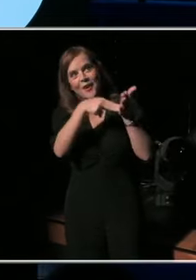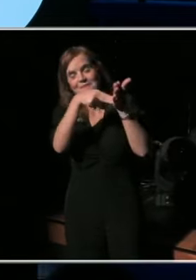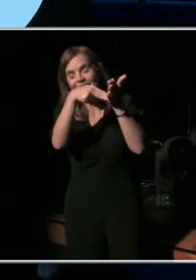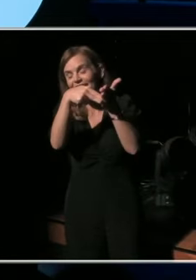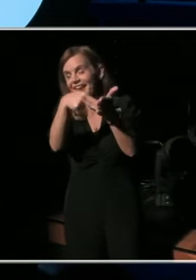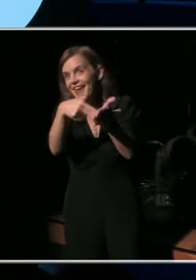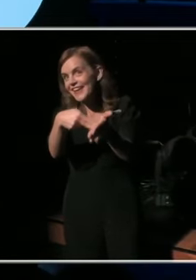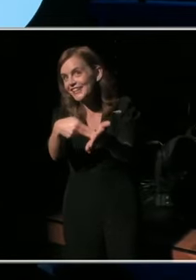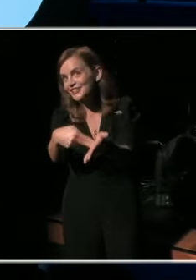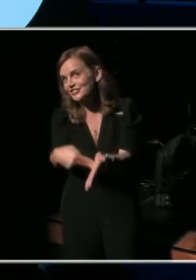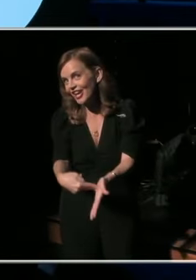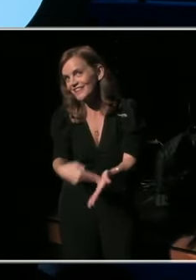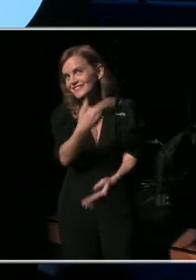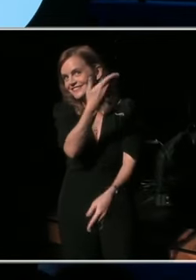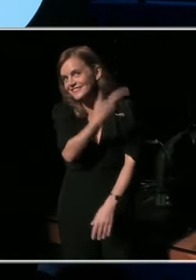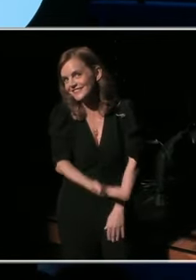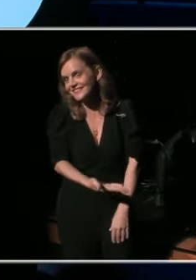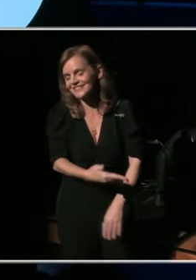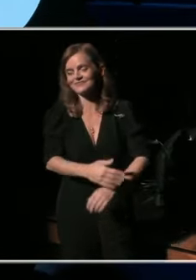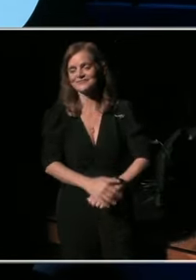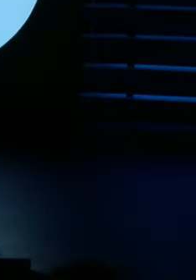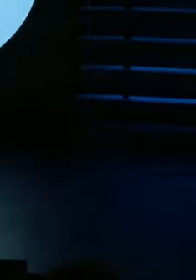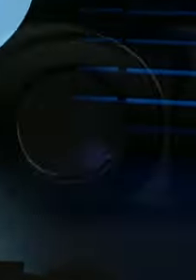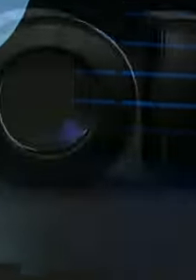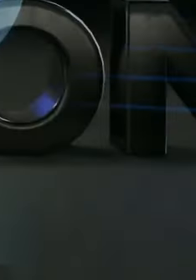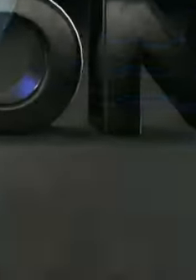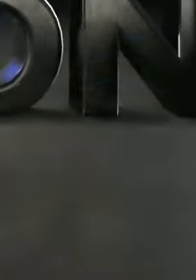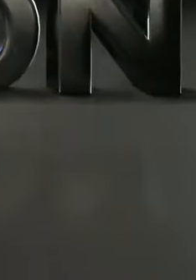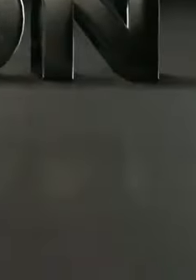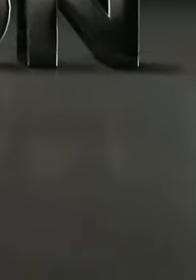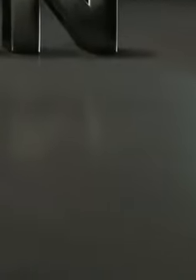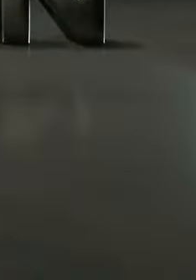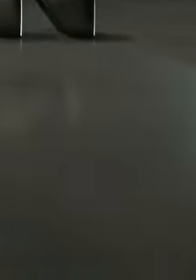the nomination.